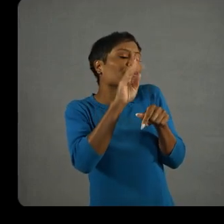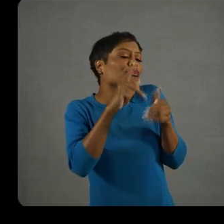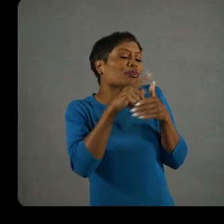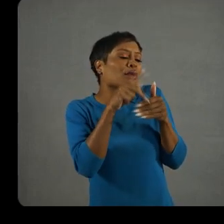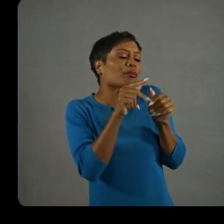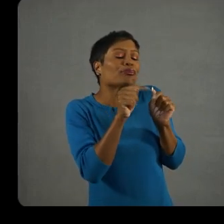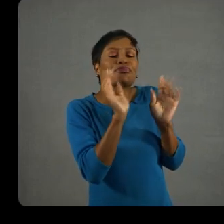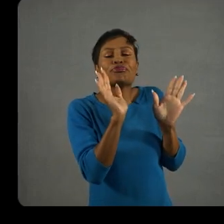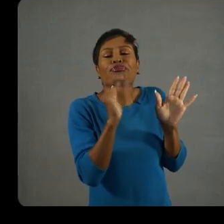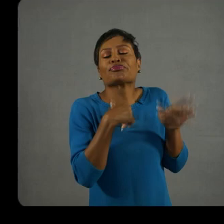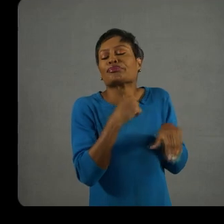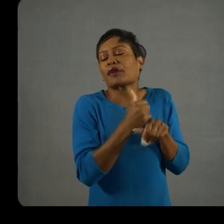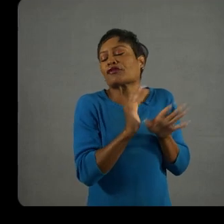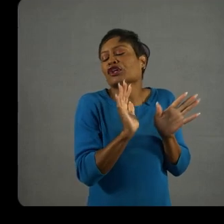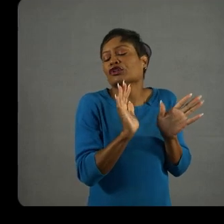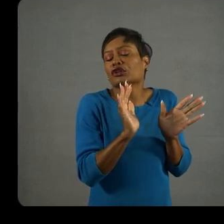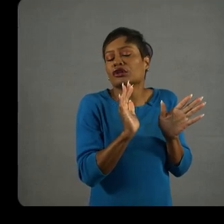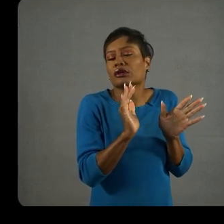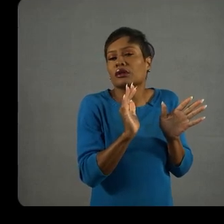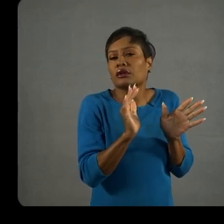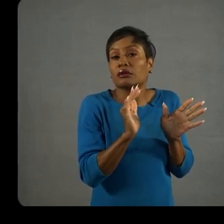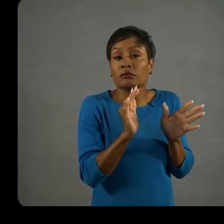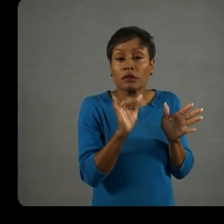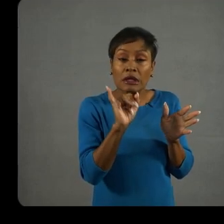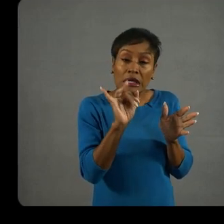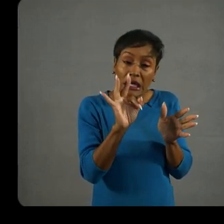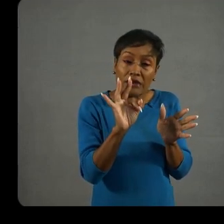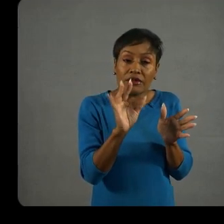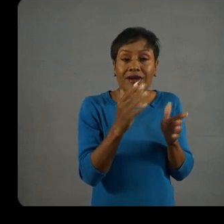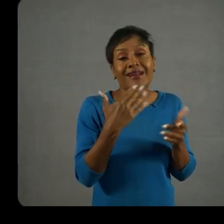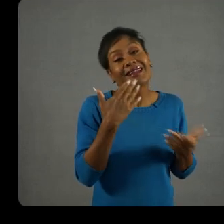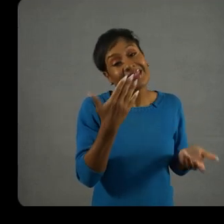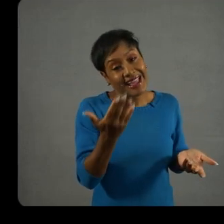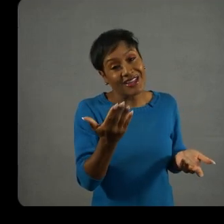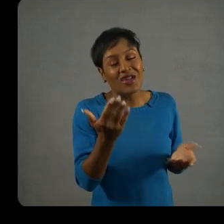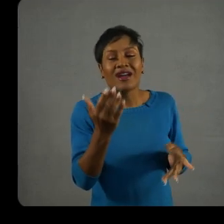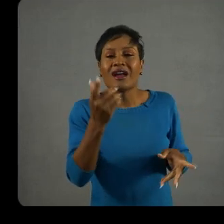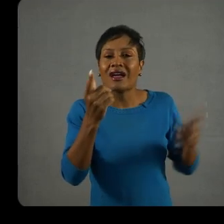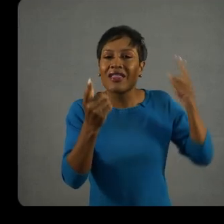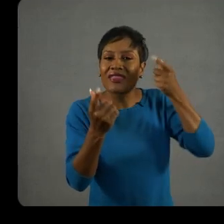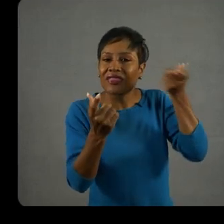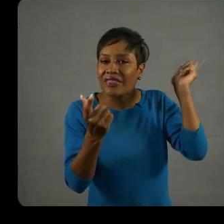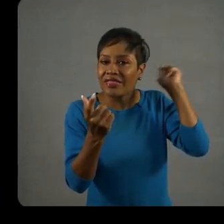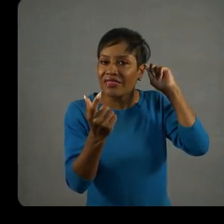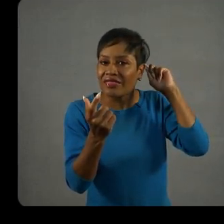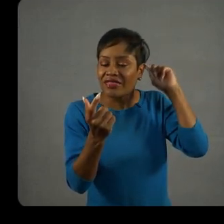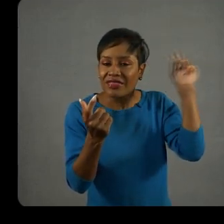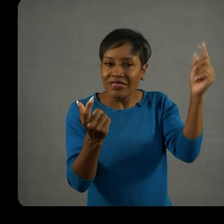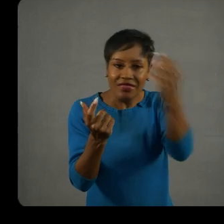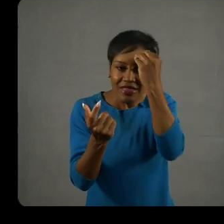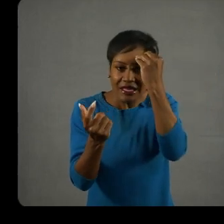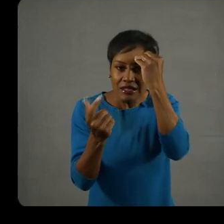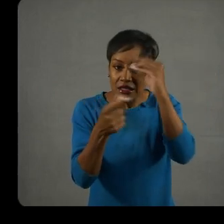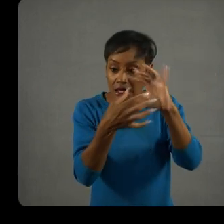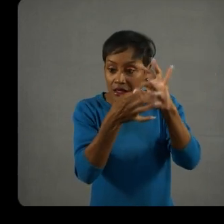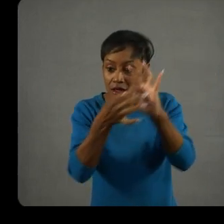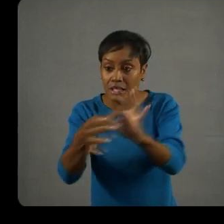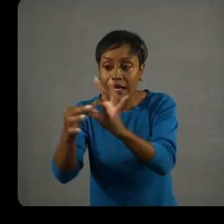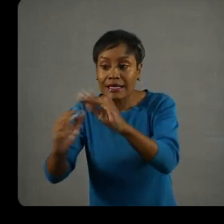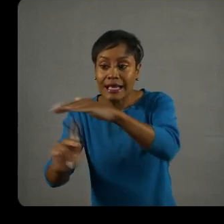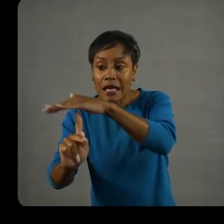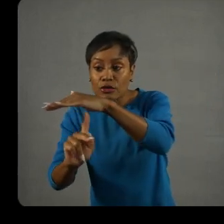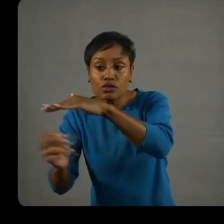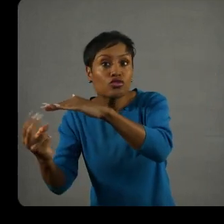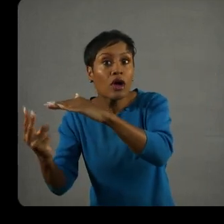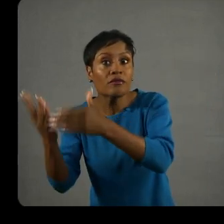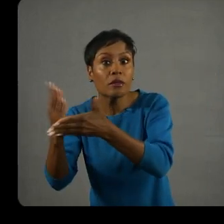want to make. And if you are doing that, thank you for doing that, but also think about, does it connect to a K-12 piece?